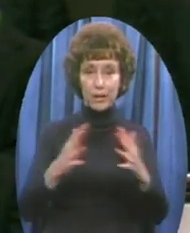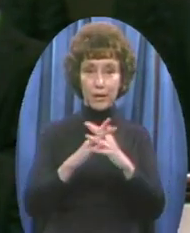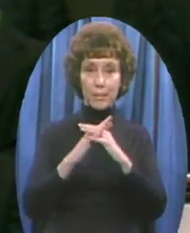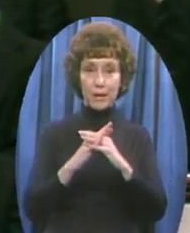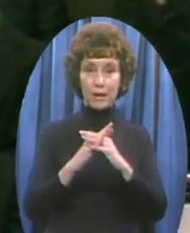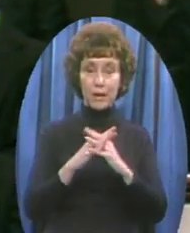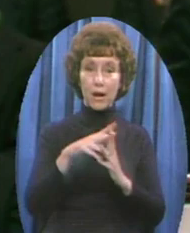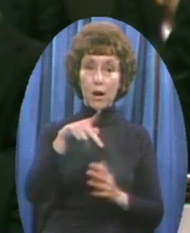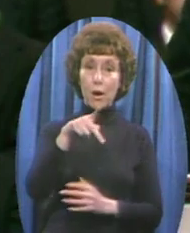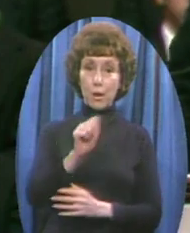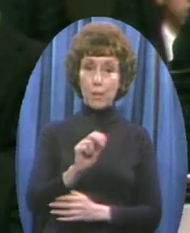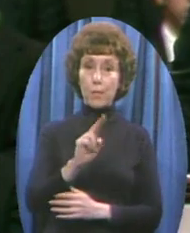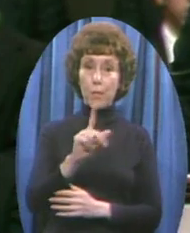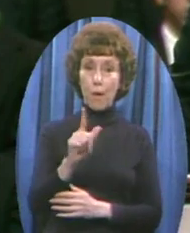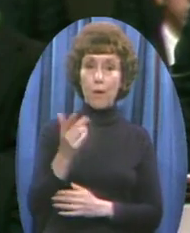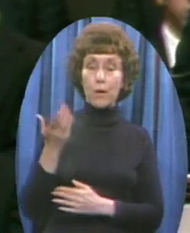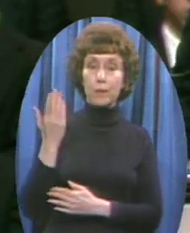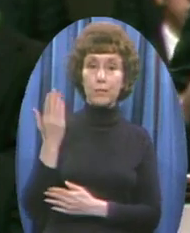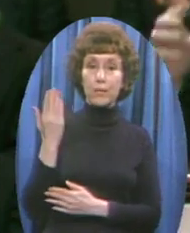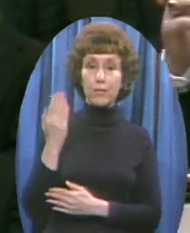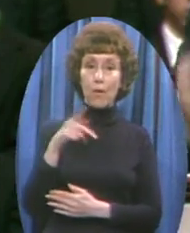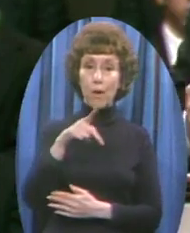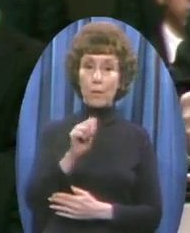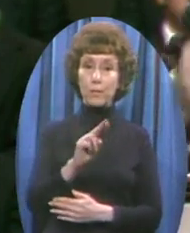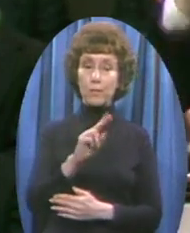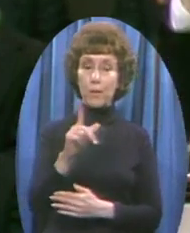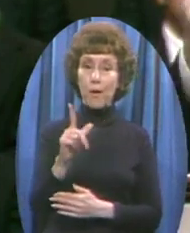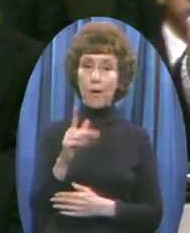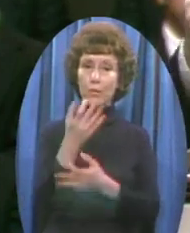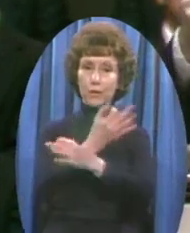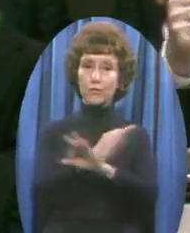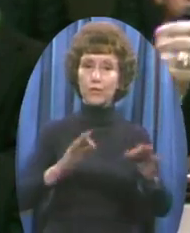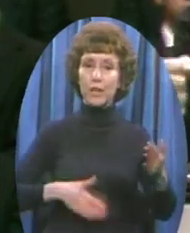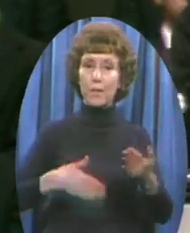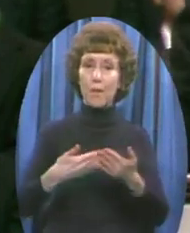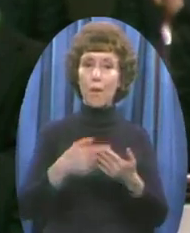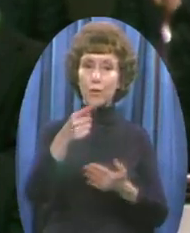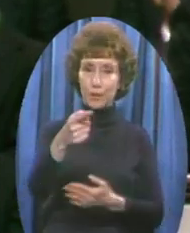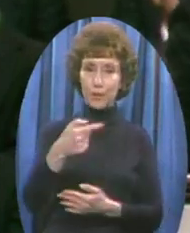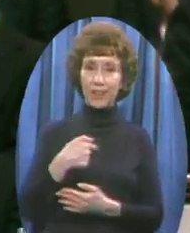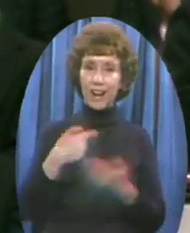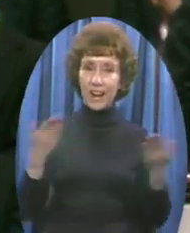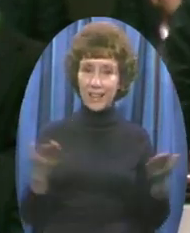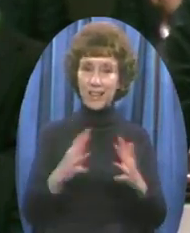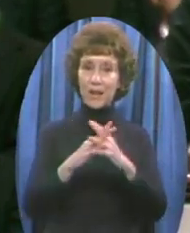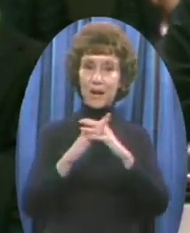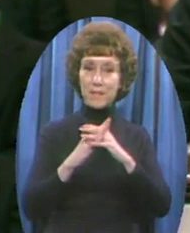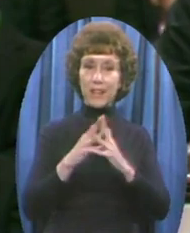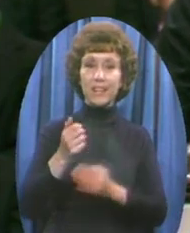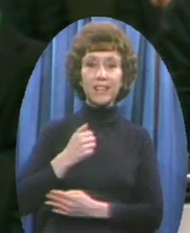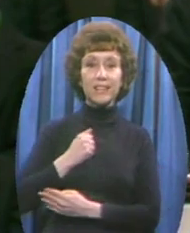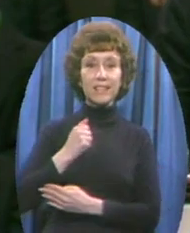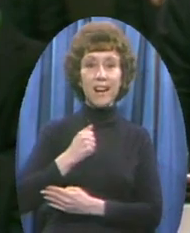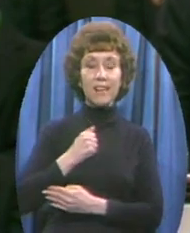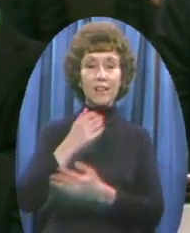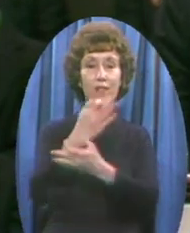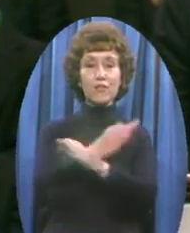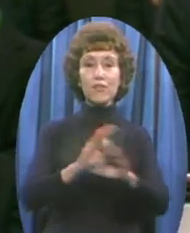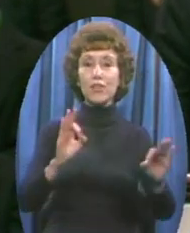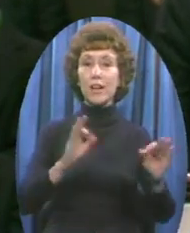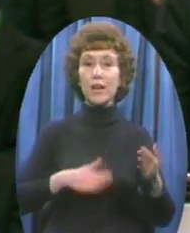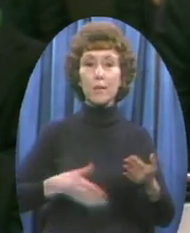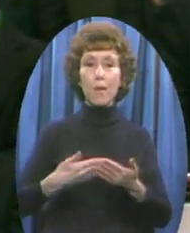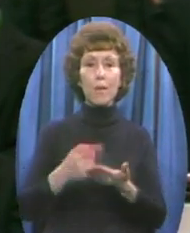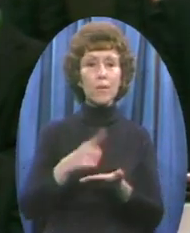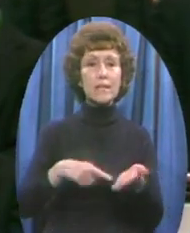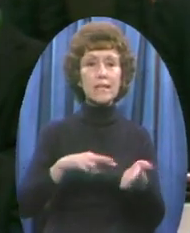freeborn. You and I in the USA and Canada are freeborn. What does that mean? If we